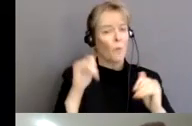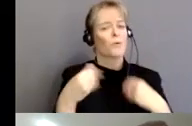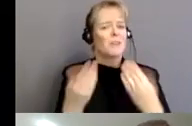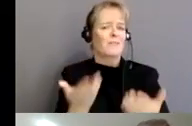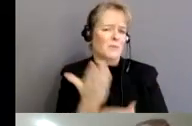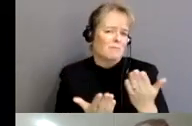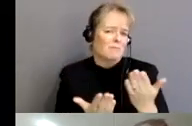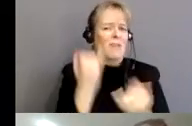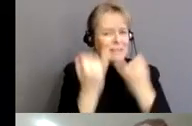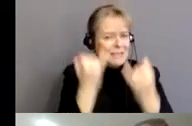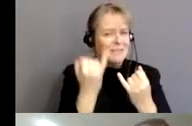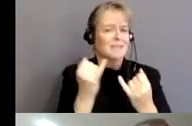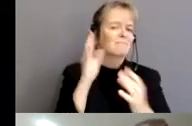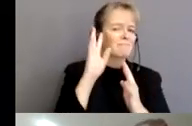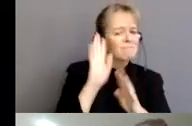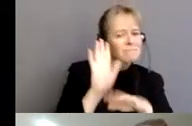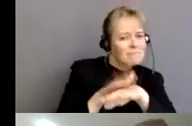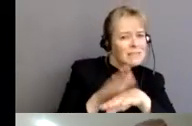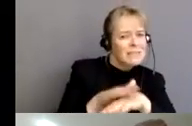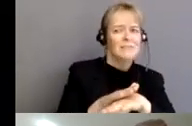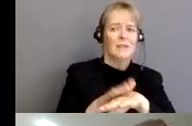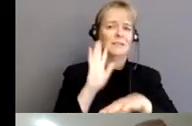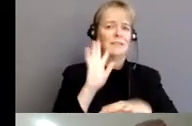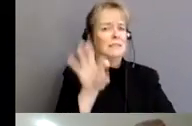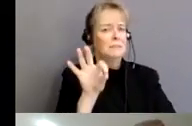yourself and also protect the people that you love.